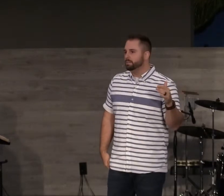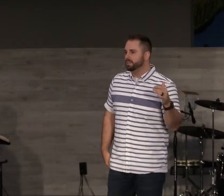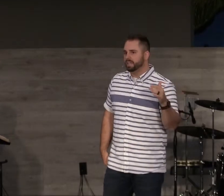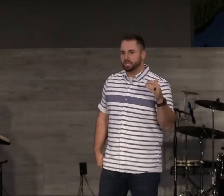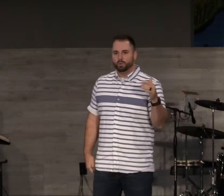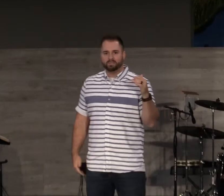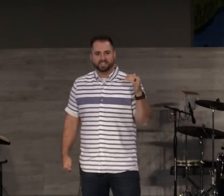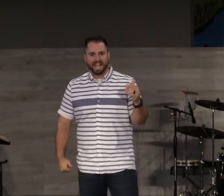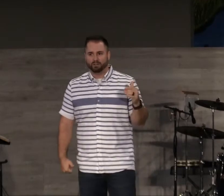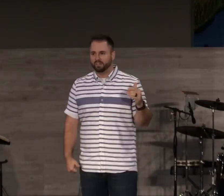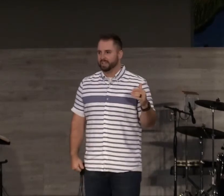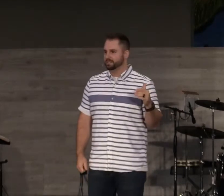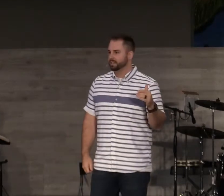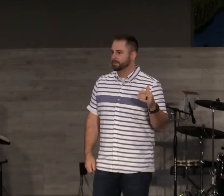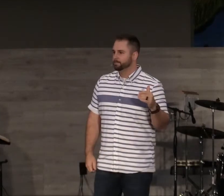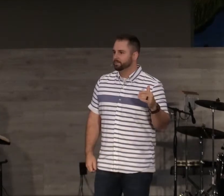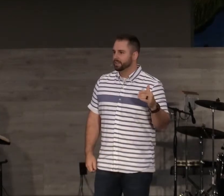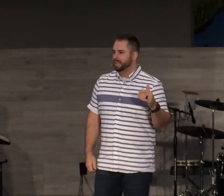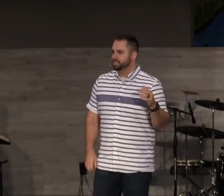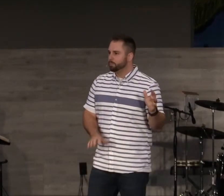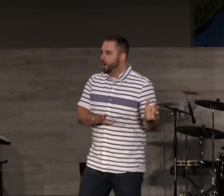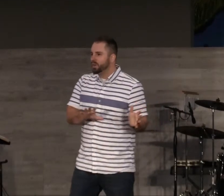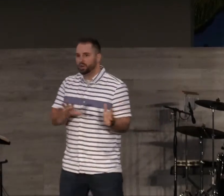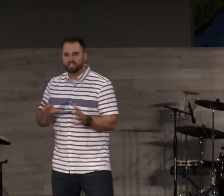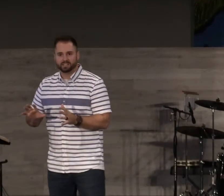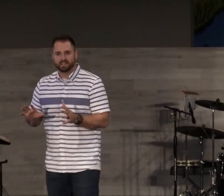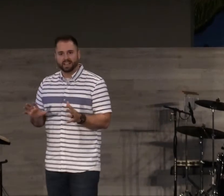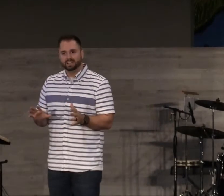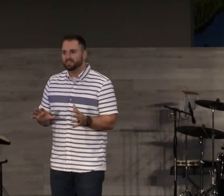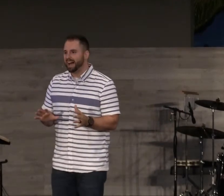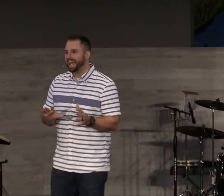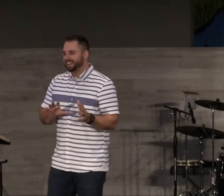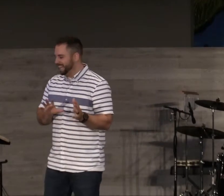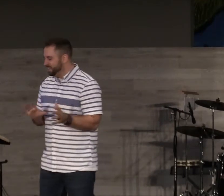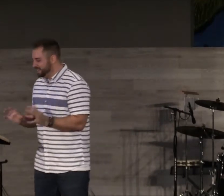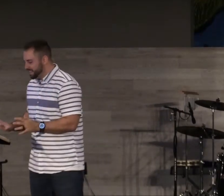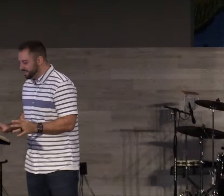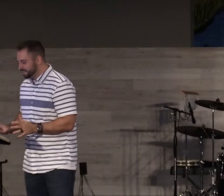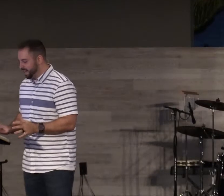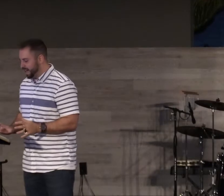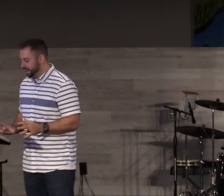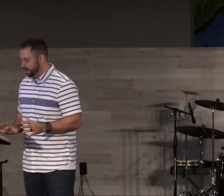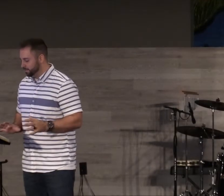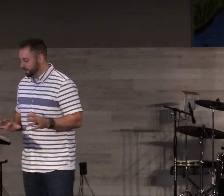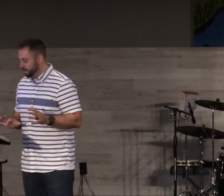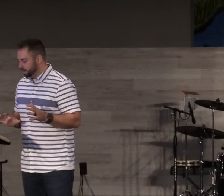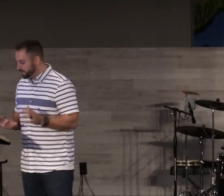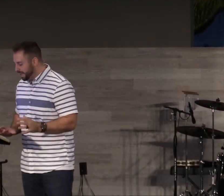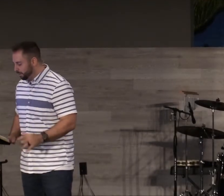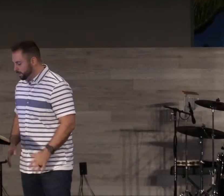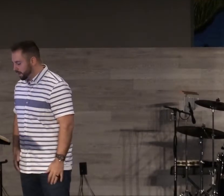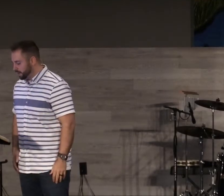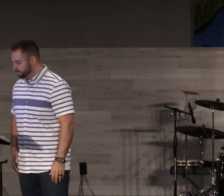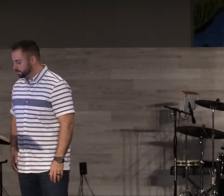are going to be things that you have to sacrifice. And so Paul encourages us, like Levi, lay these things aside.